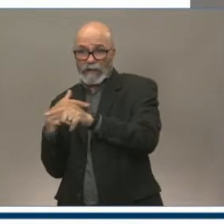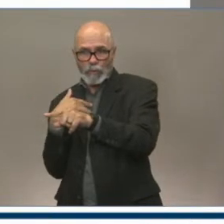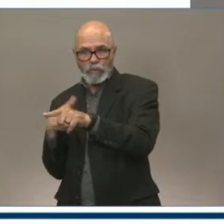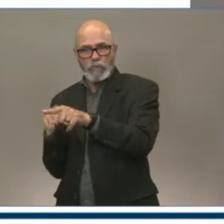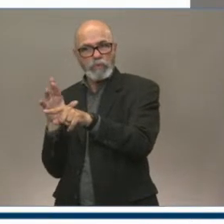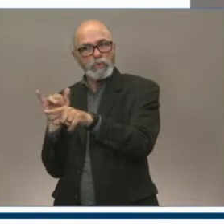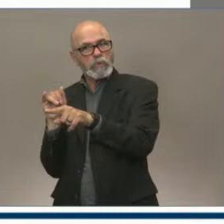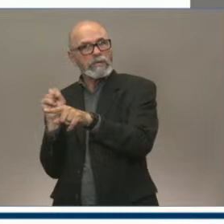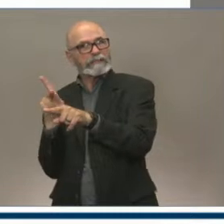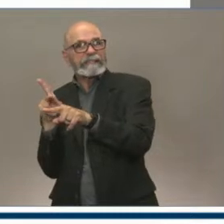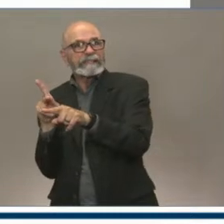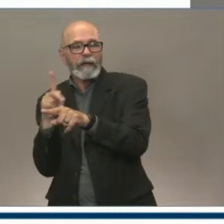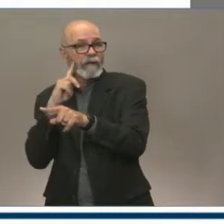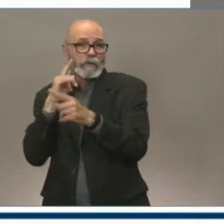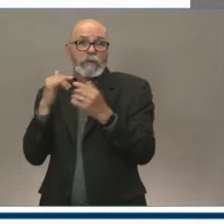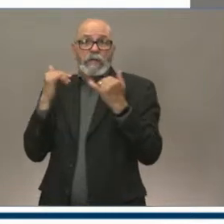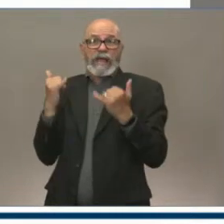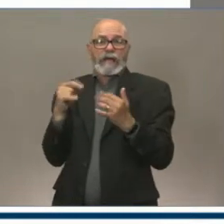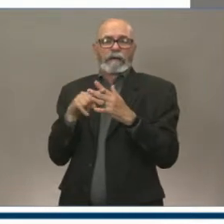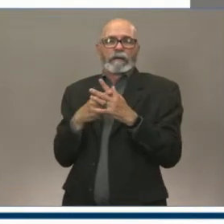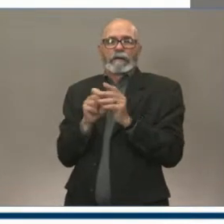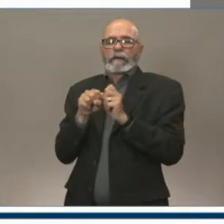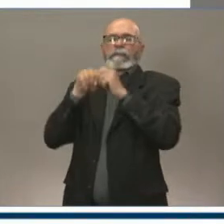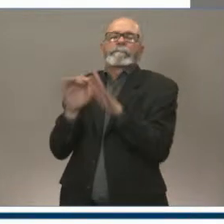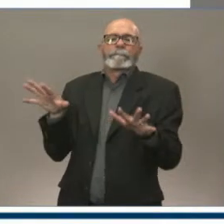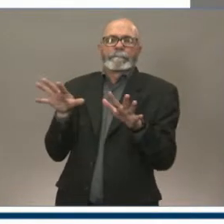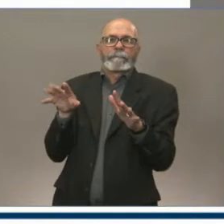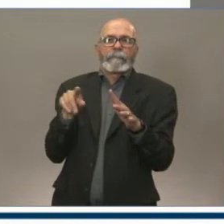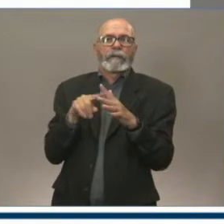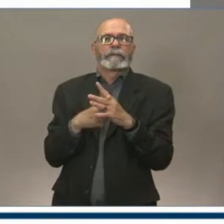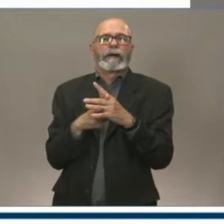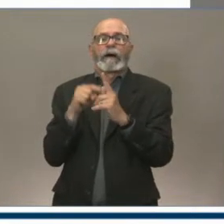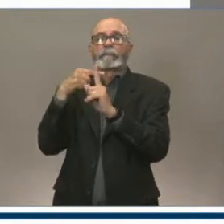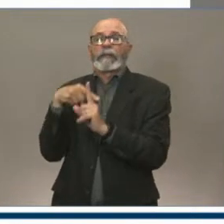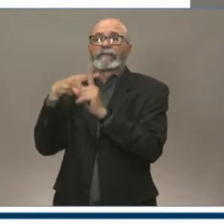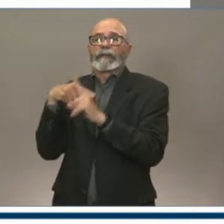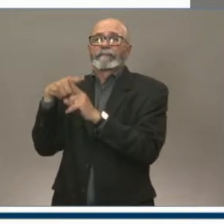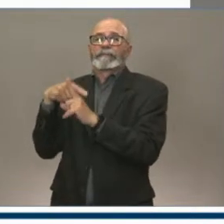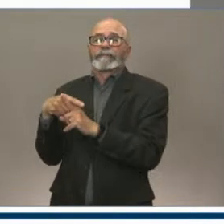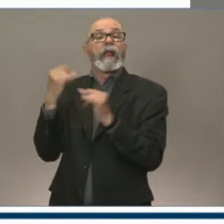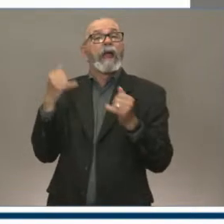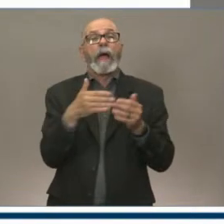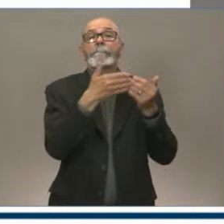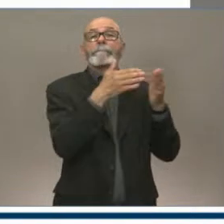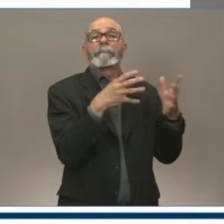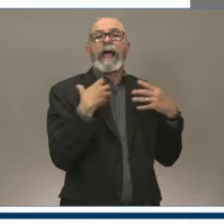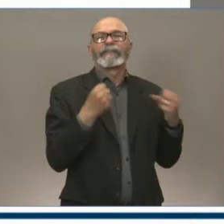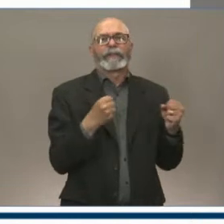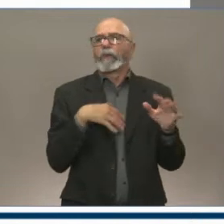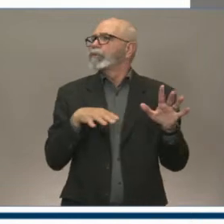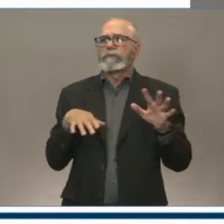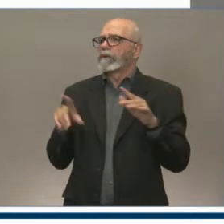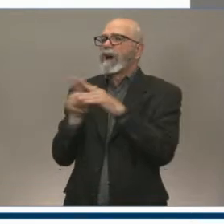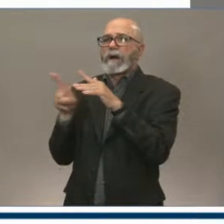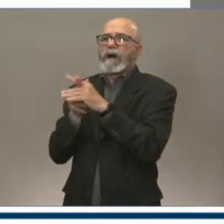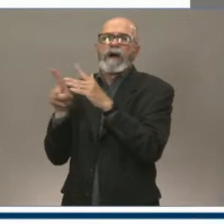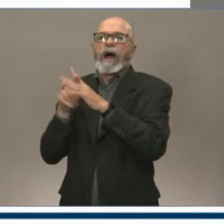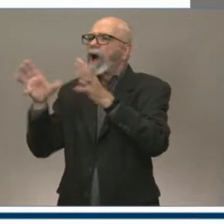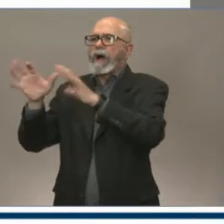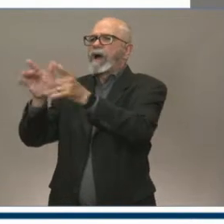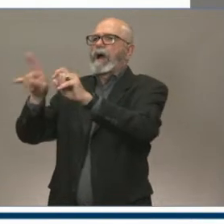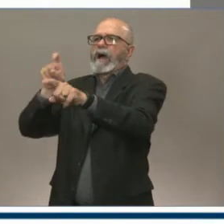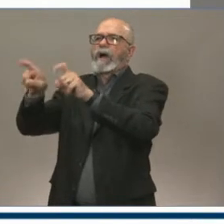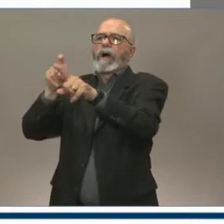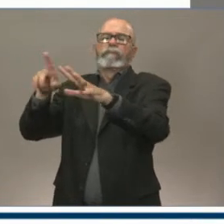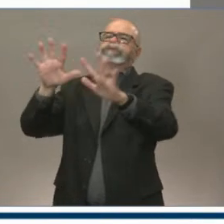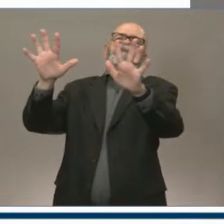we're seeing, public health is being challenged to keep up with all our work in the time that we